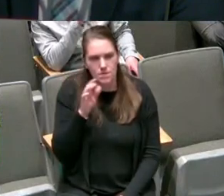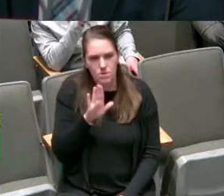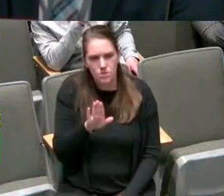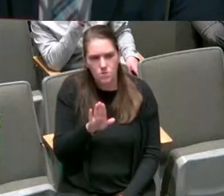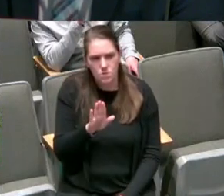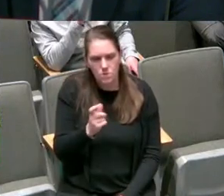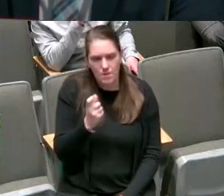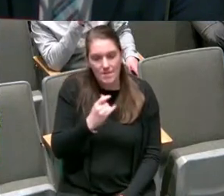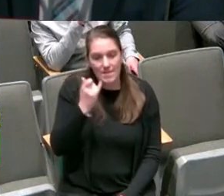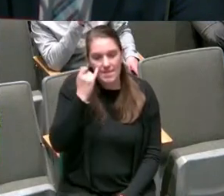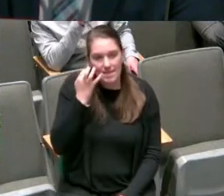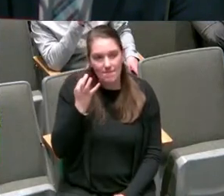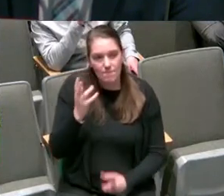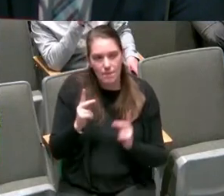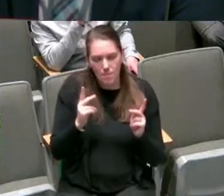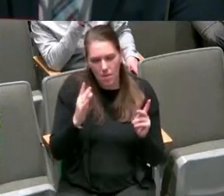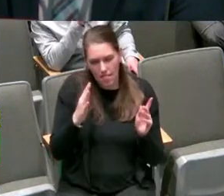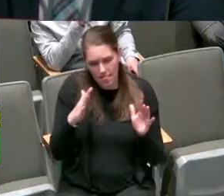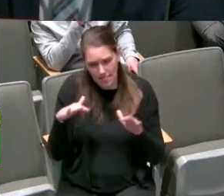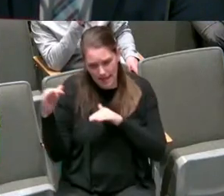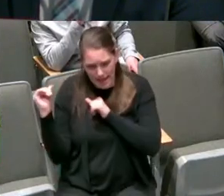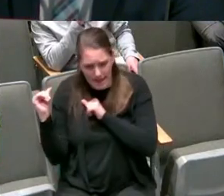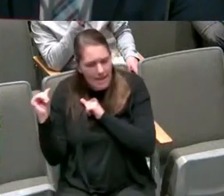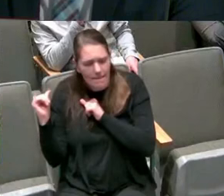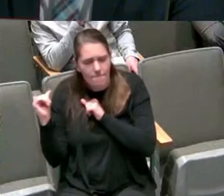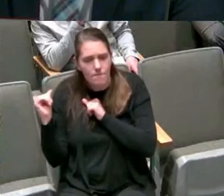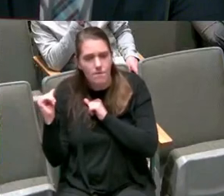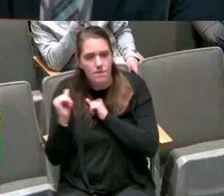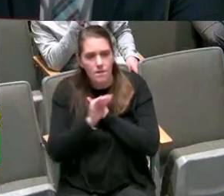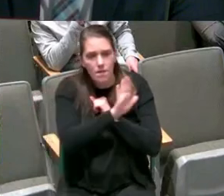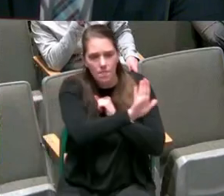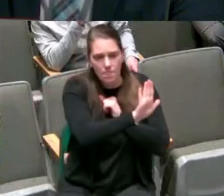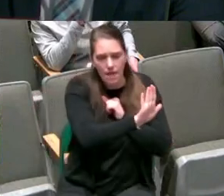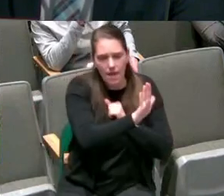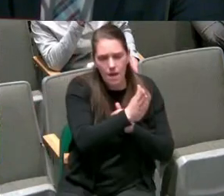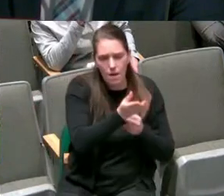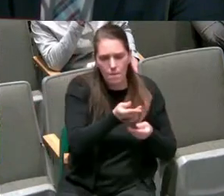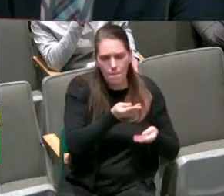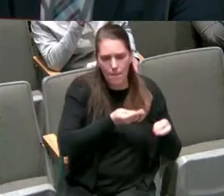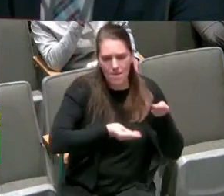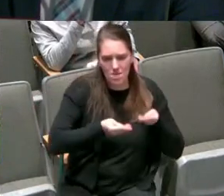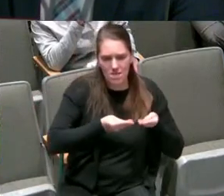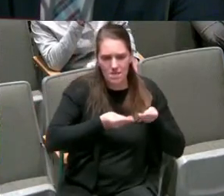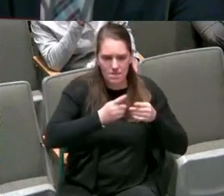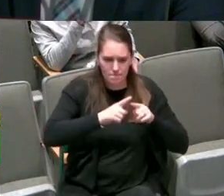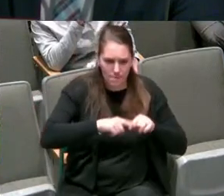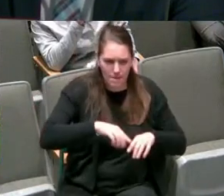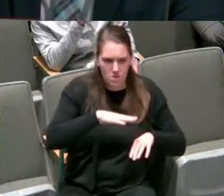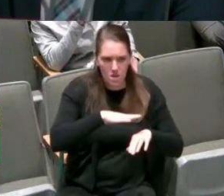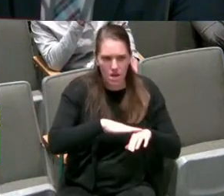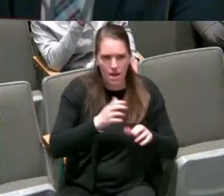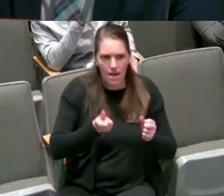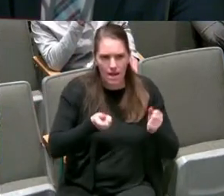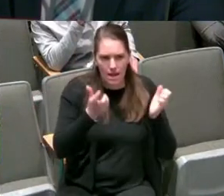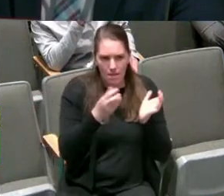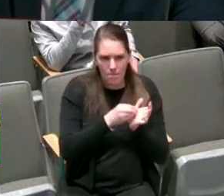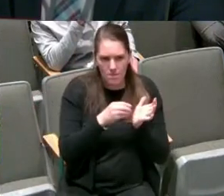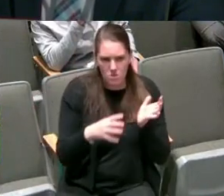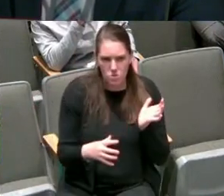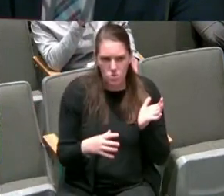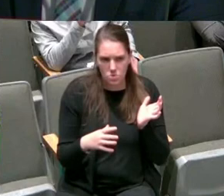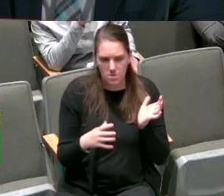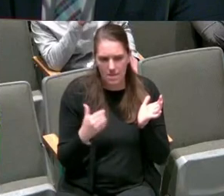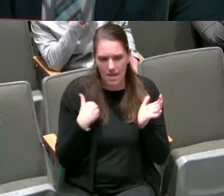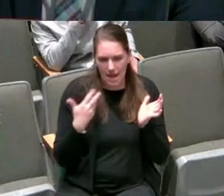question is if people leave I mean their budget is based on the number of students they have in